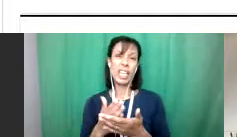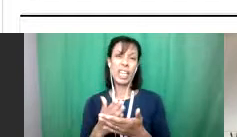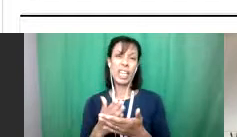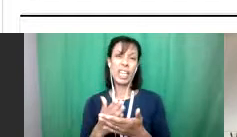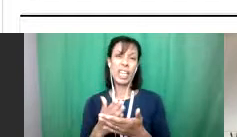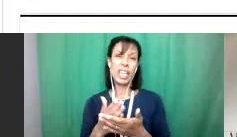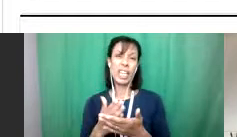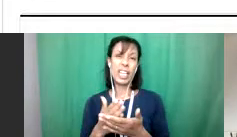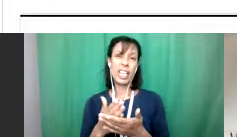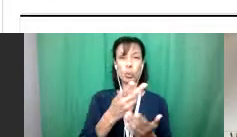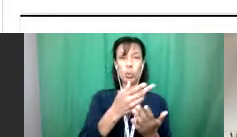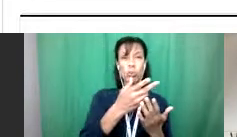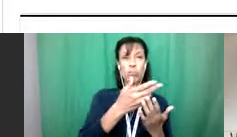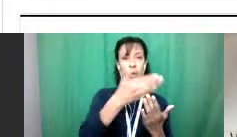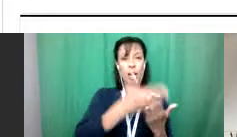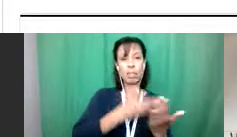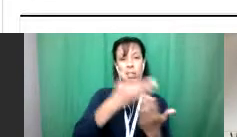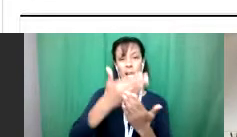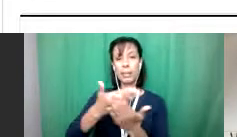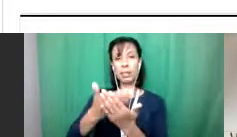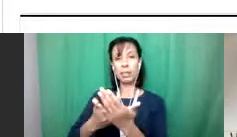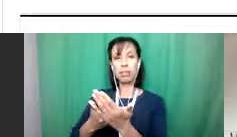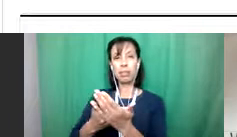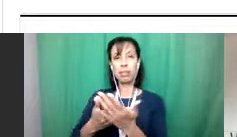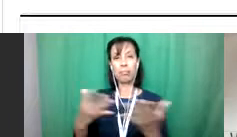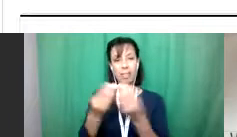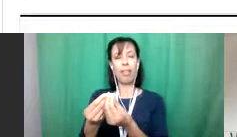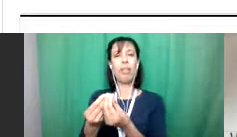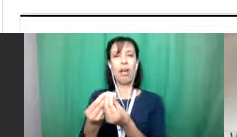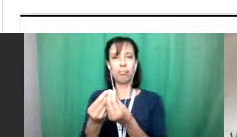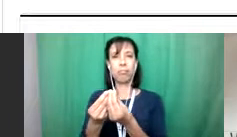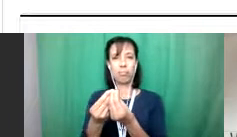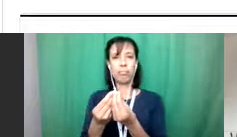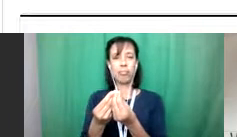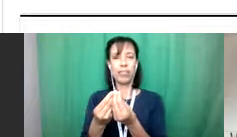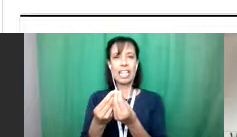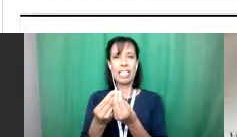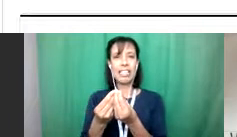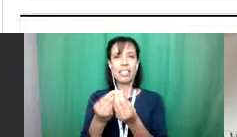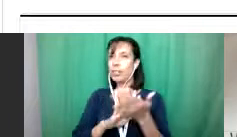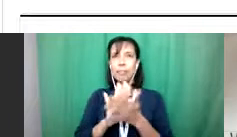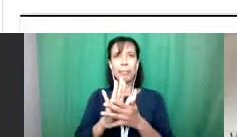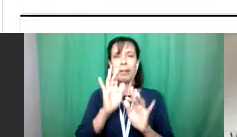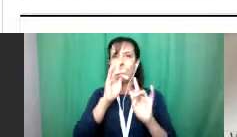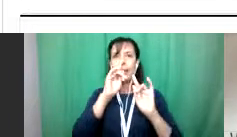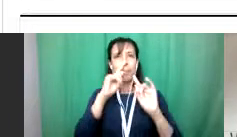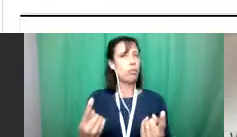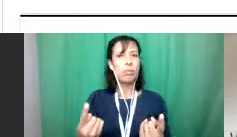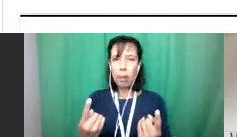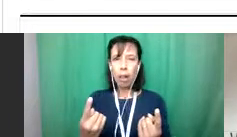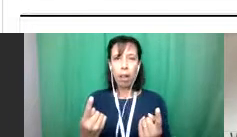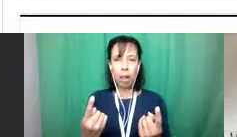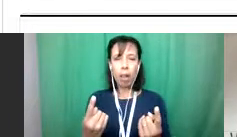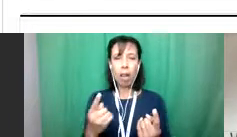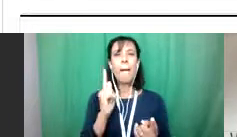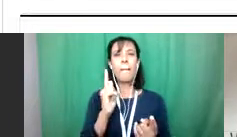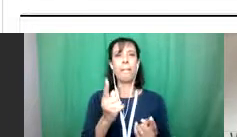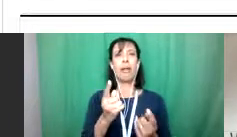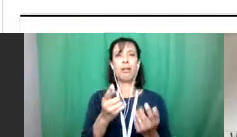together. So it's not huge, it's not impossible. It carries more weight than anything else that you will